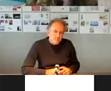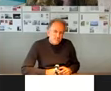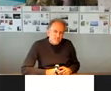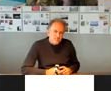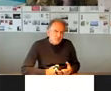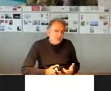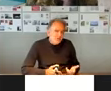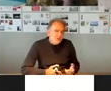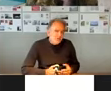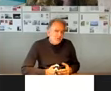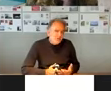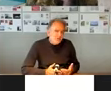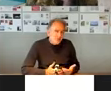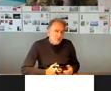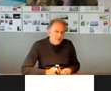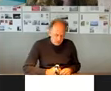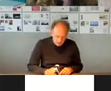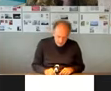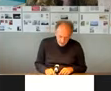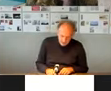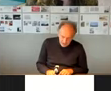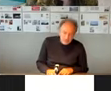order to create